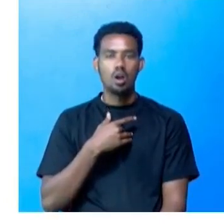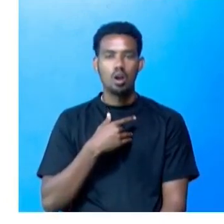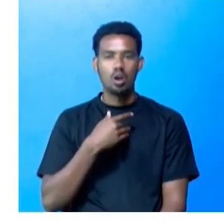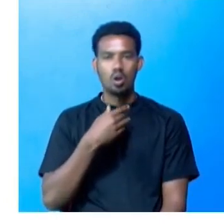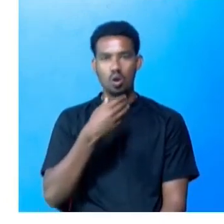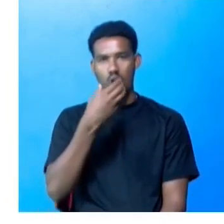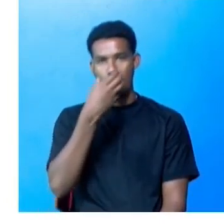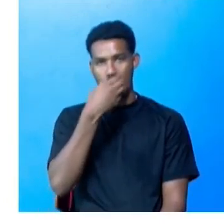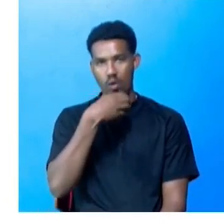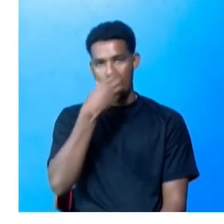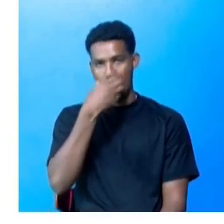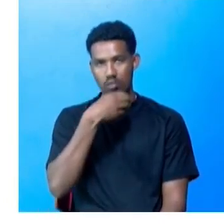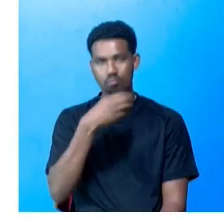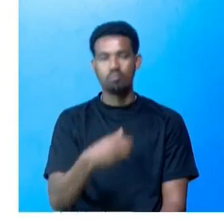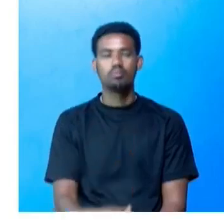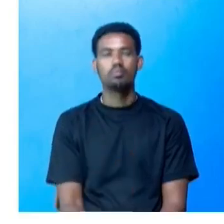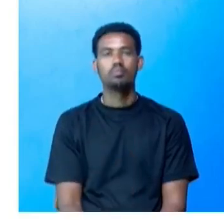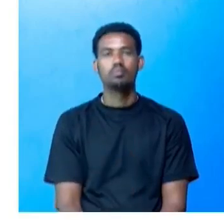warm